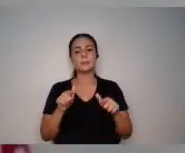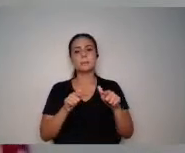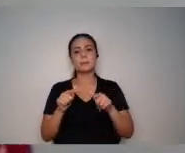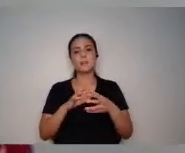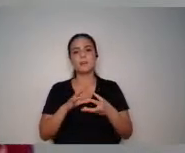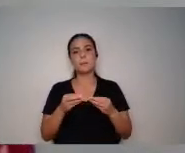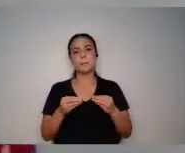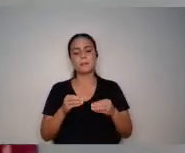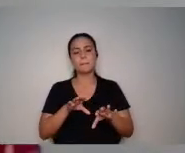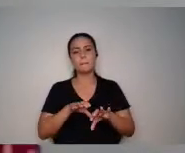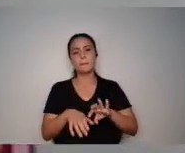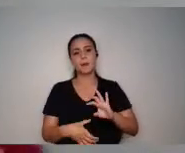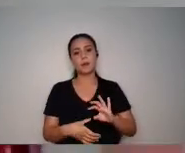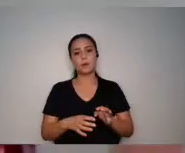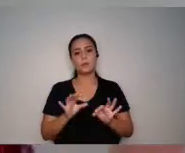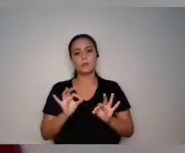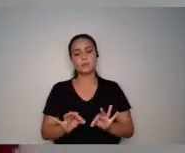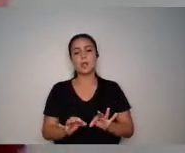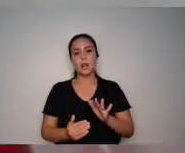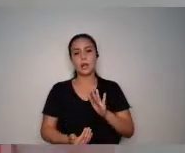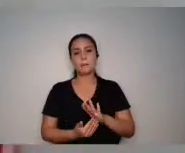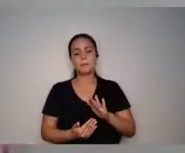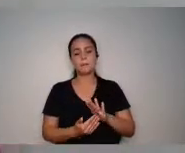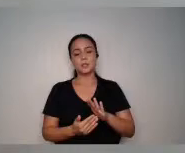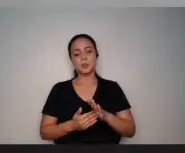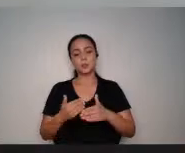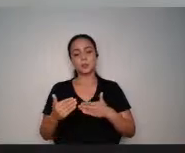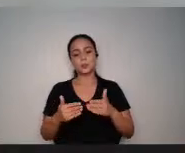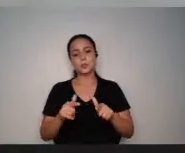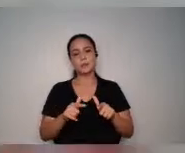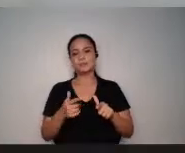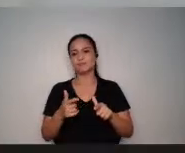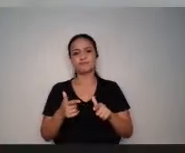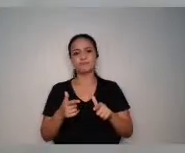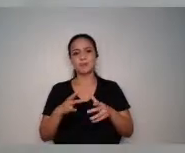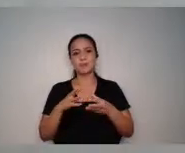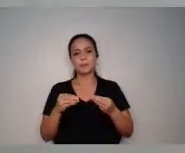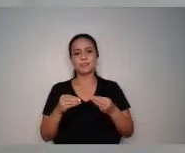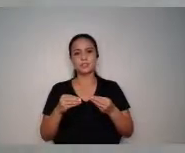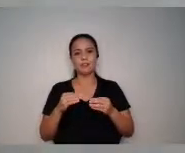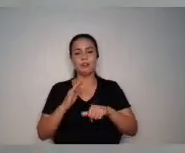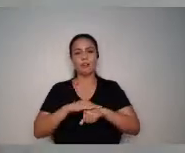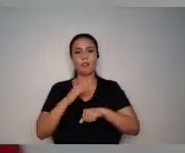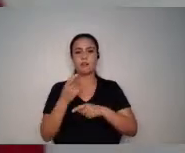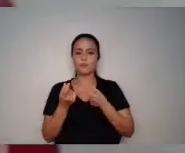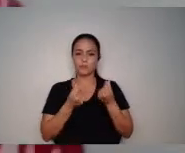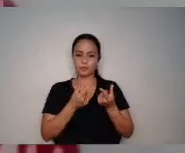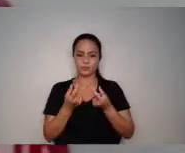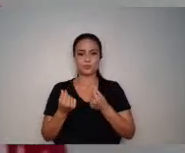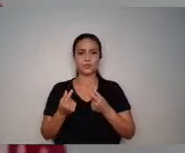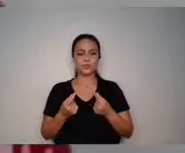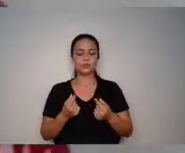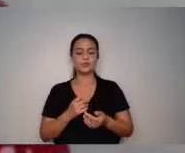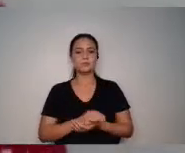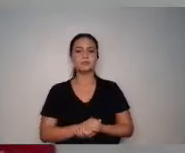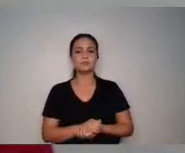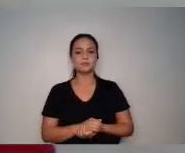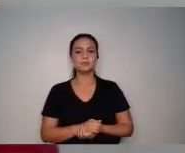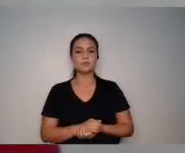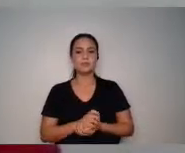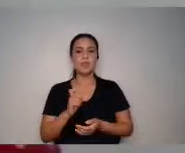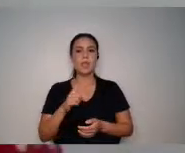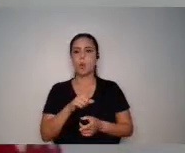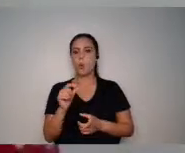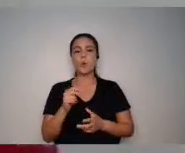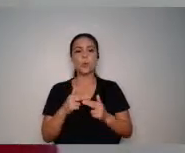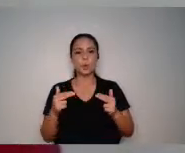minimum wage, I increase formal markets, and then I limit the workload and work time, besides